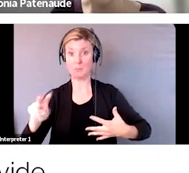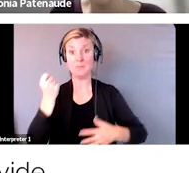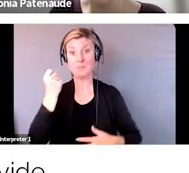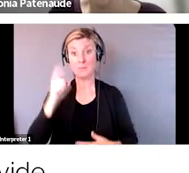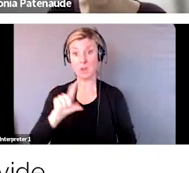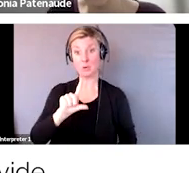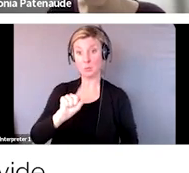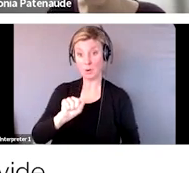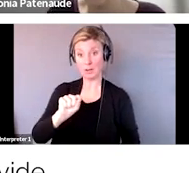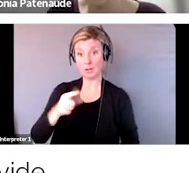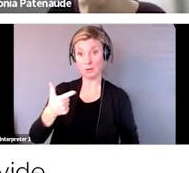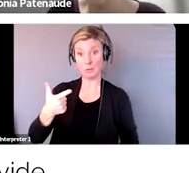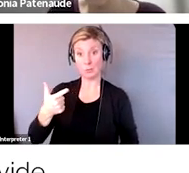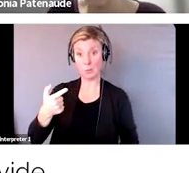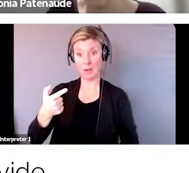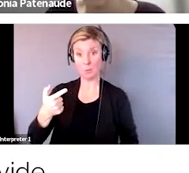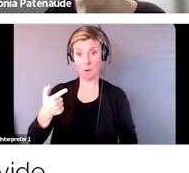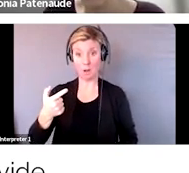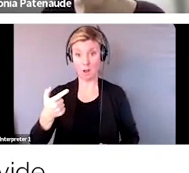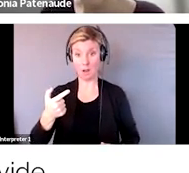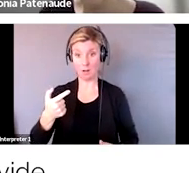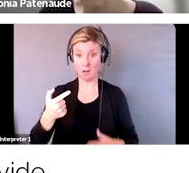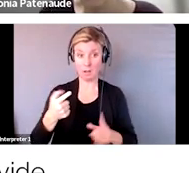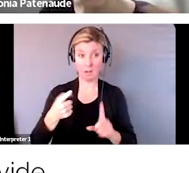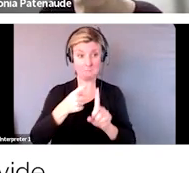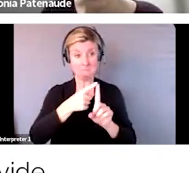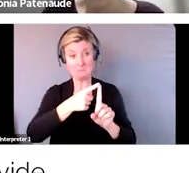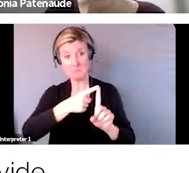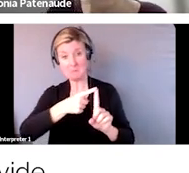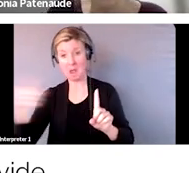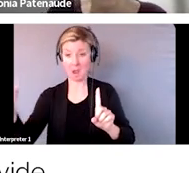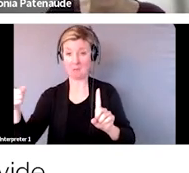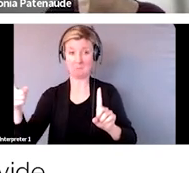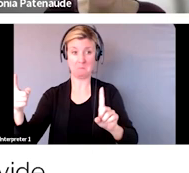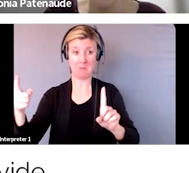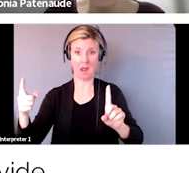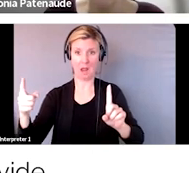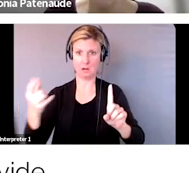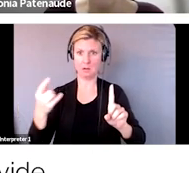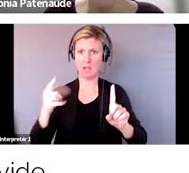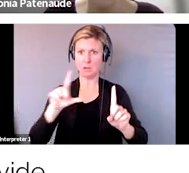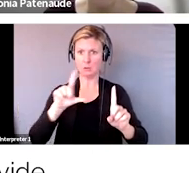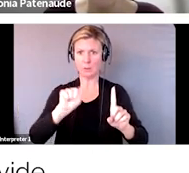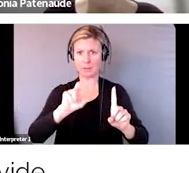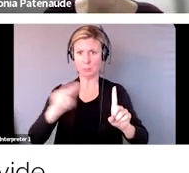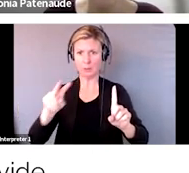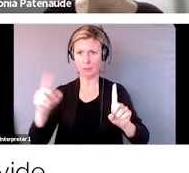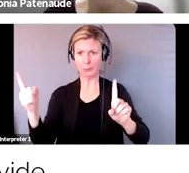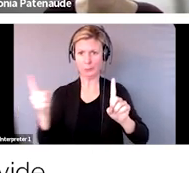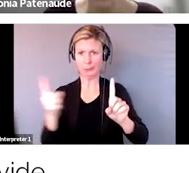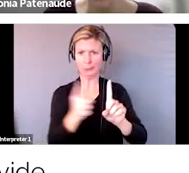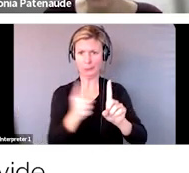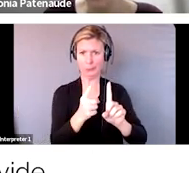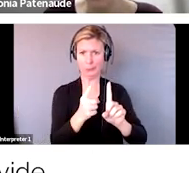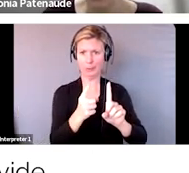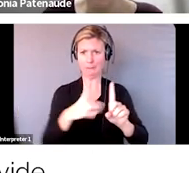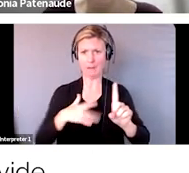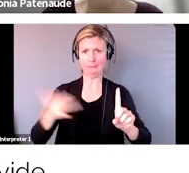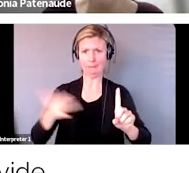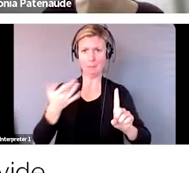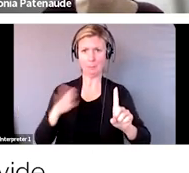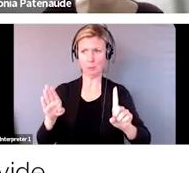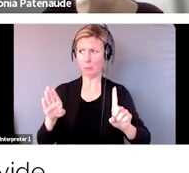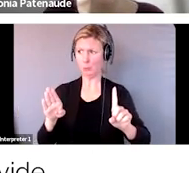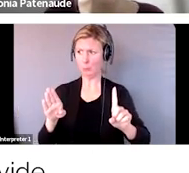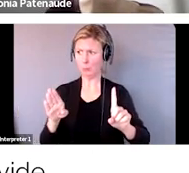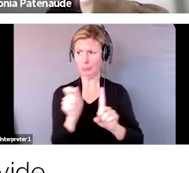8,600. So it went down 49% in 1 year. Now, that would be alarming to a lot of people when you look at that and go, oh my goodness, what